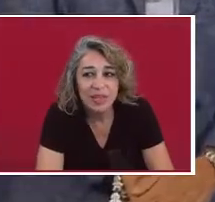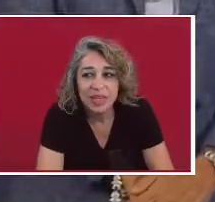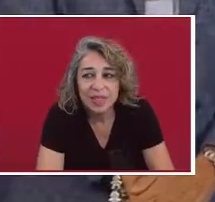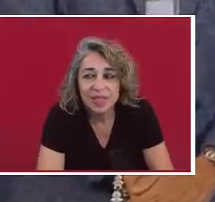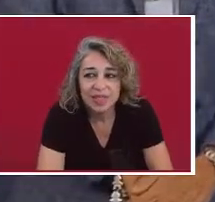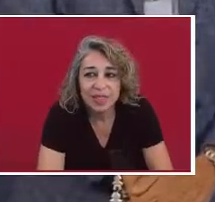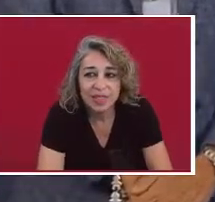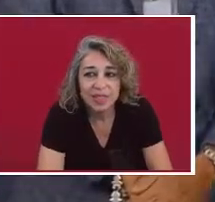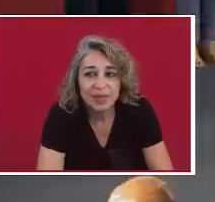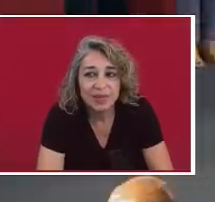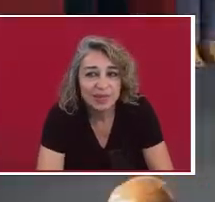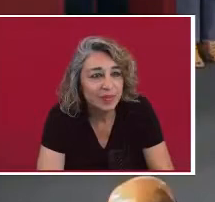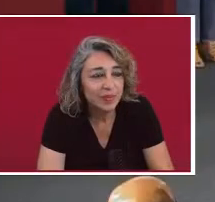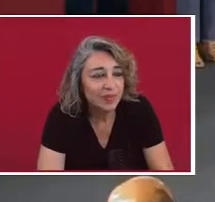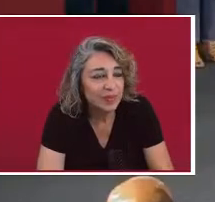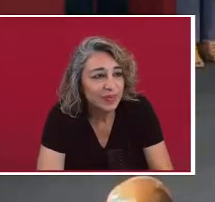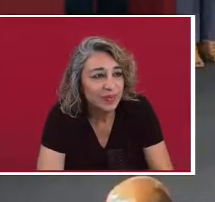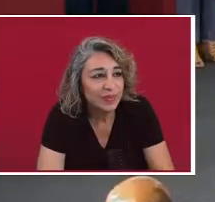certificates,